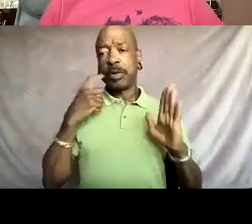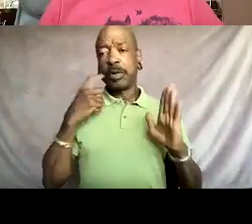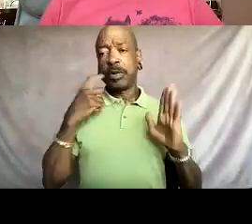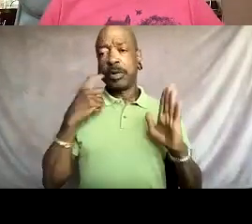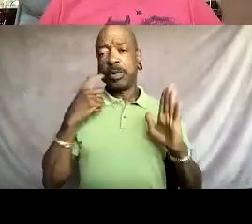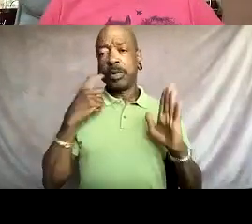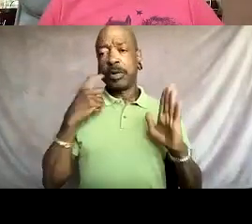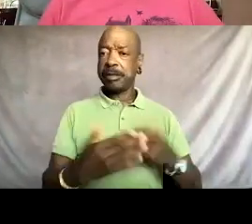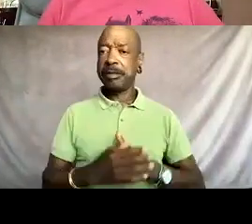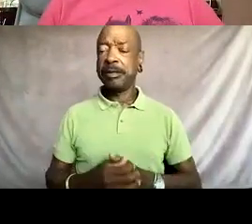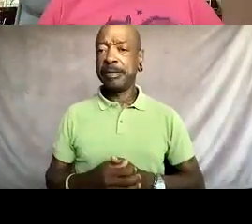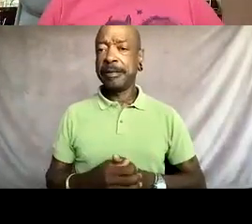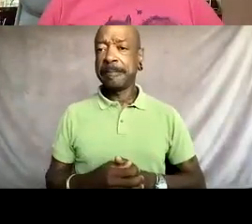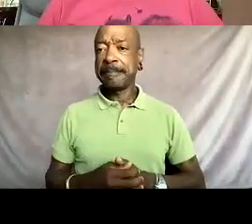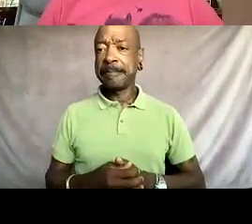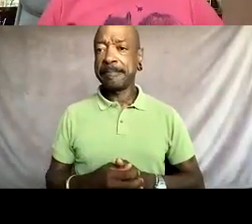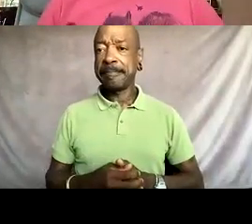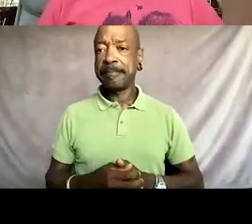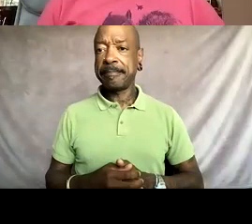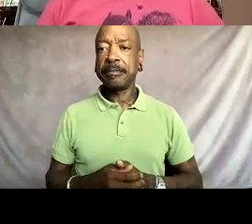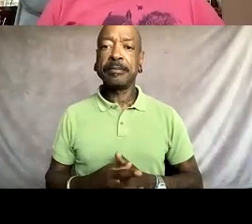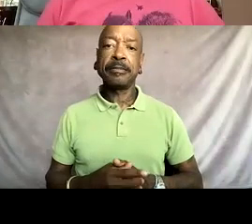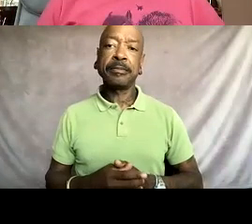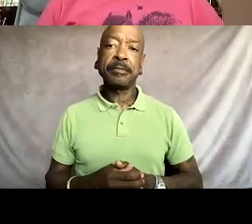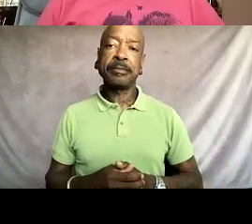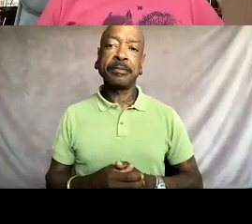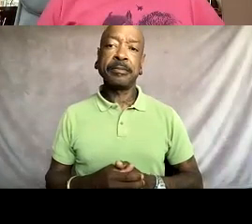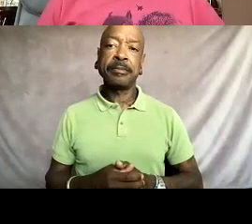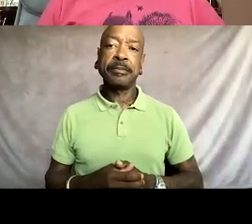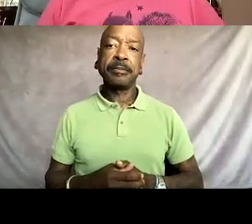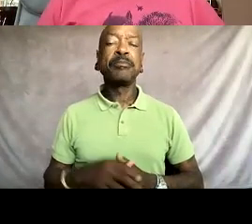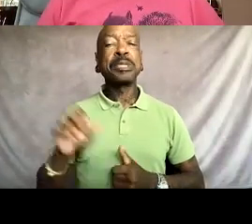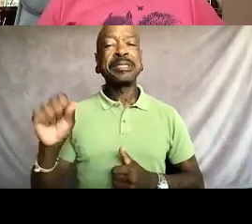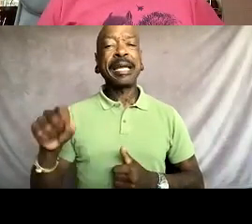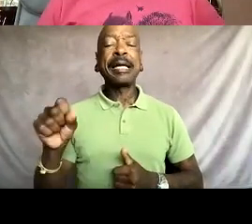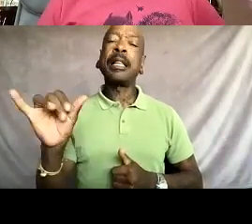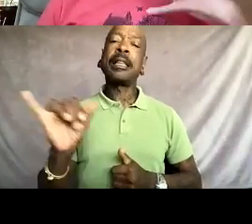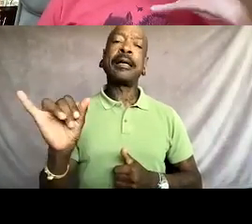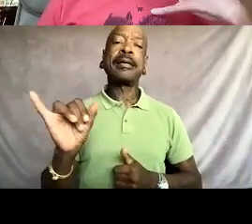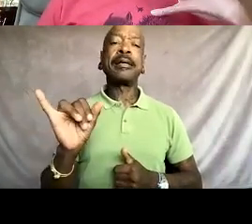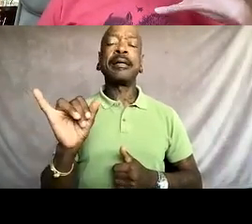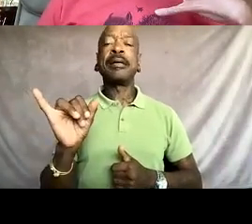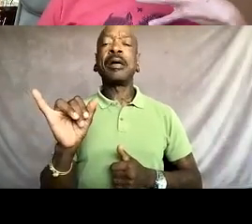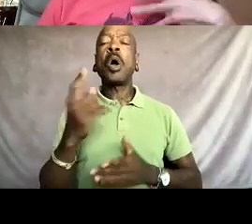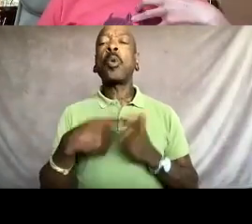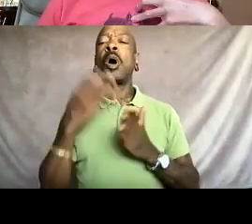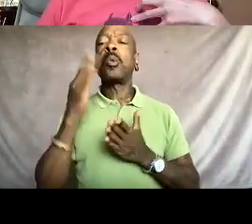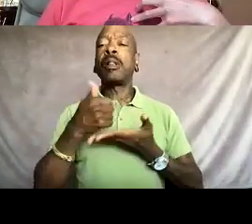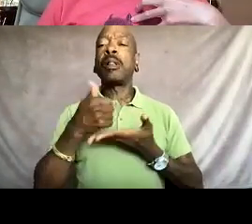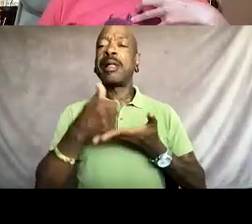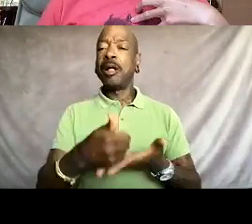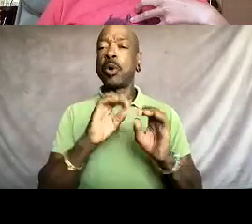having robust systems for managing conflict. But yeah, just like really what's going to help this organization